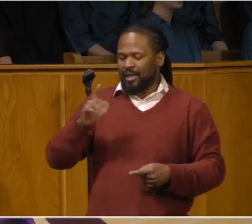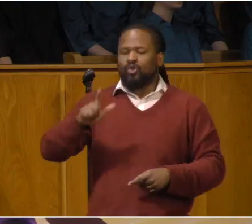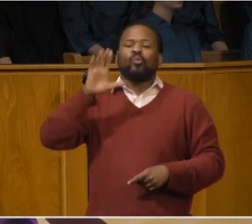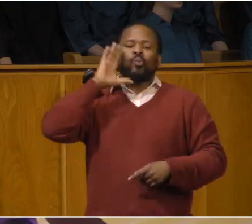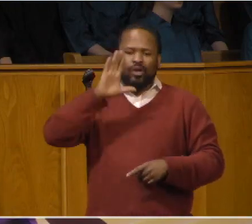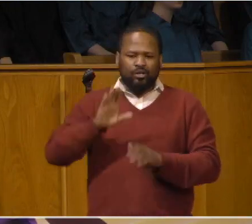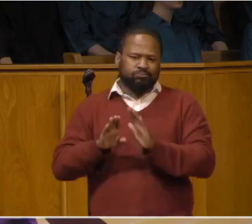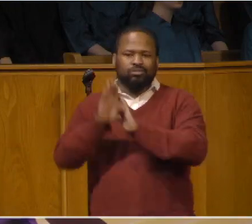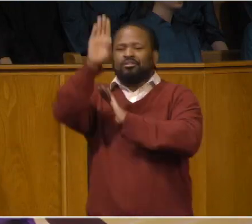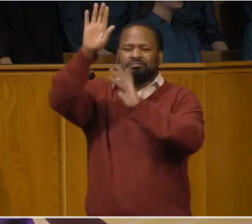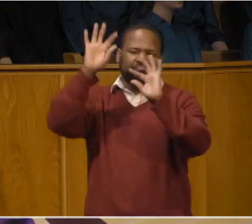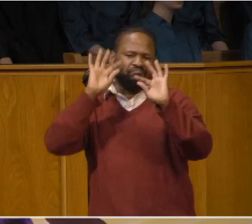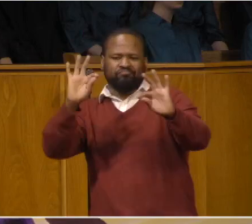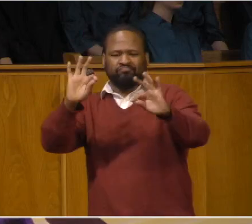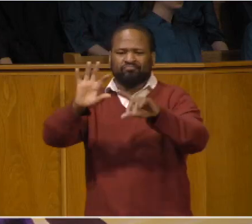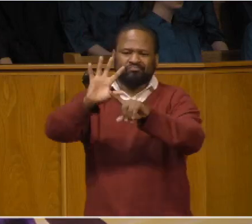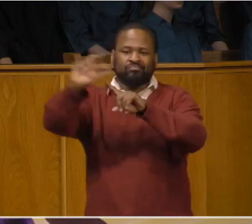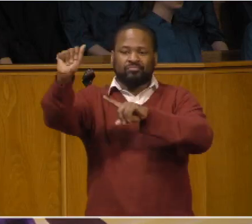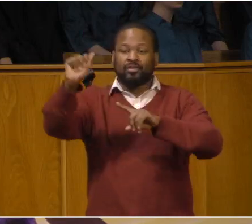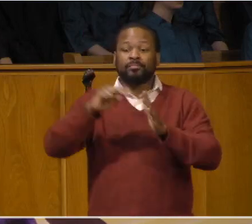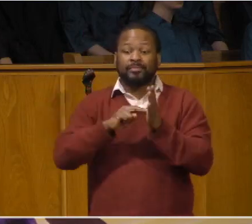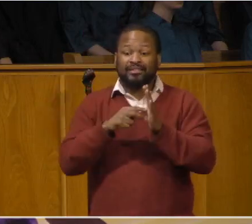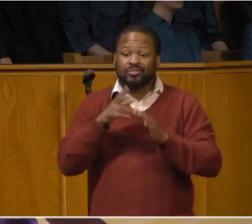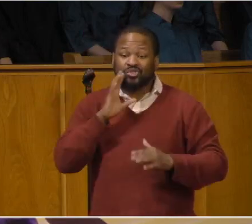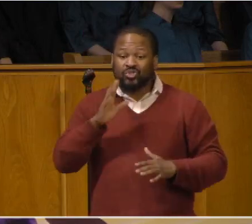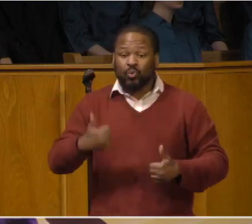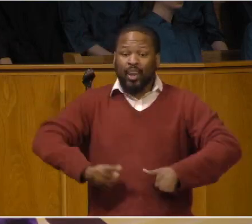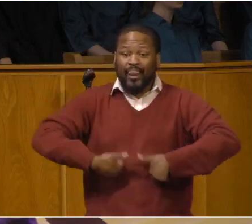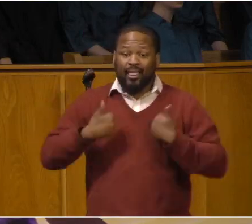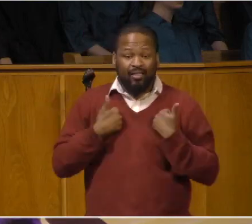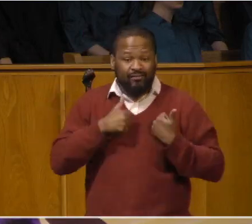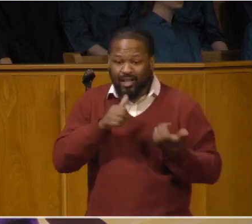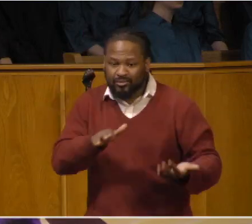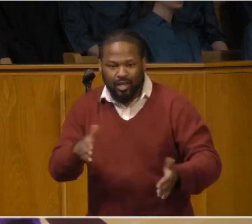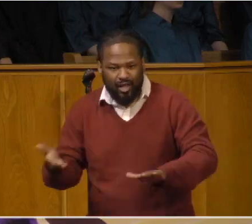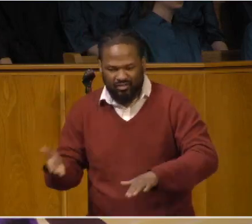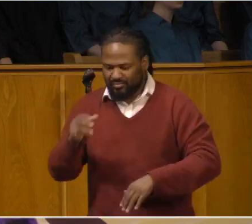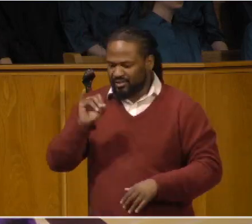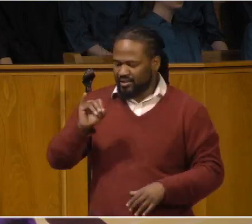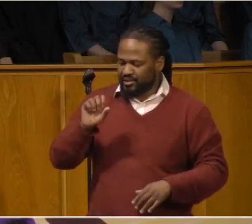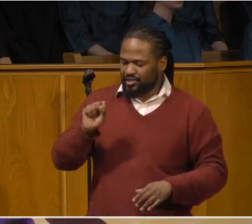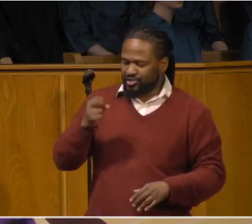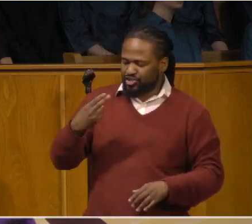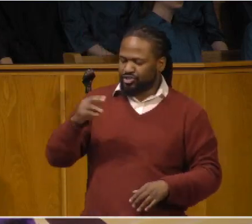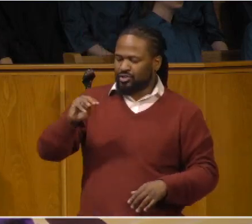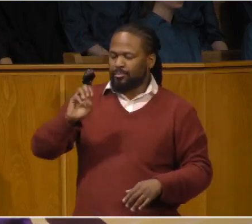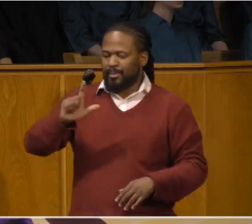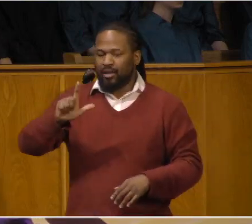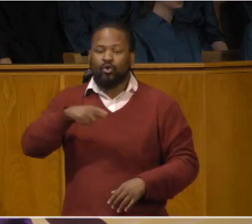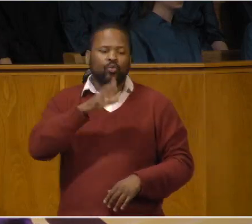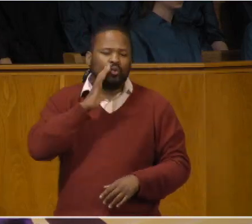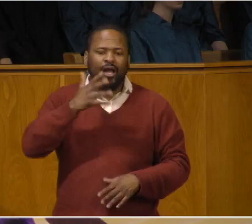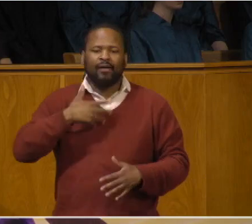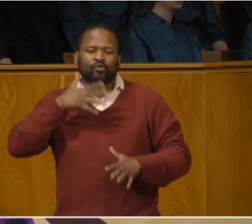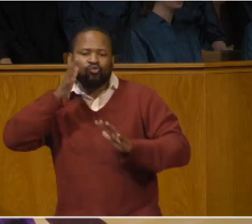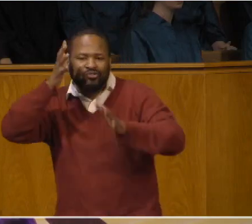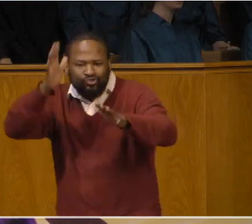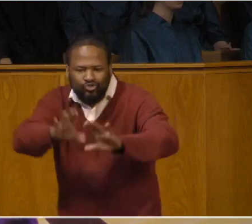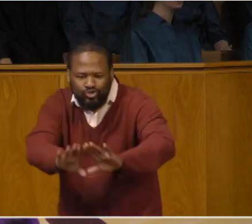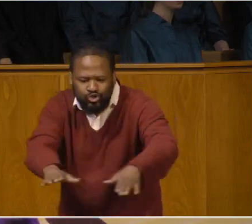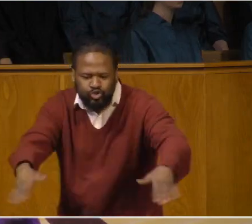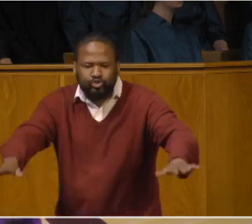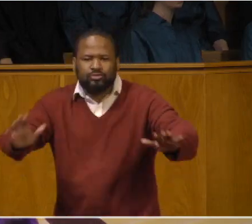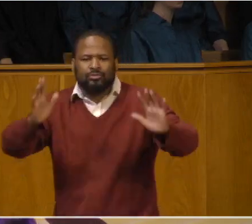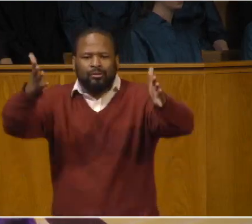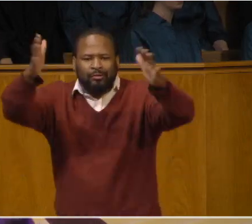nation. Therefore, he shall live and not die. He will have descendants. You will have grandchildren, great-grand, so forth and